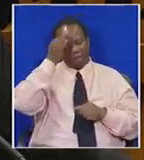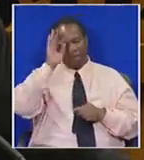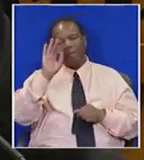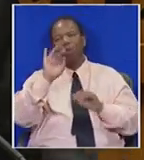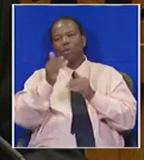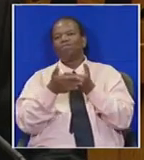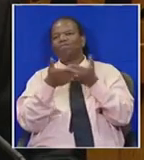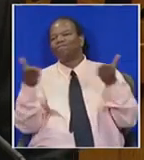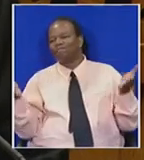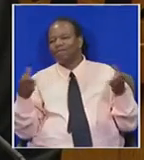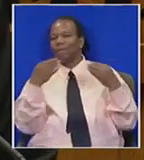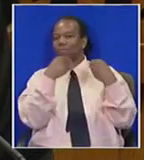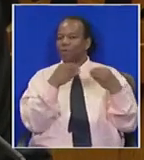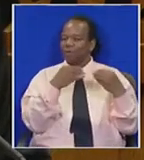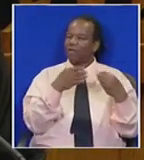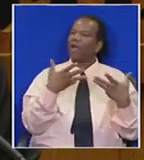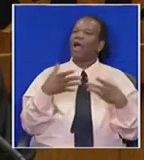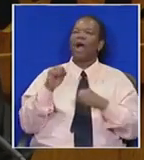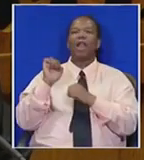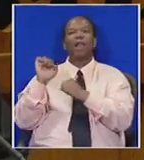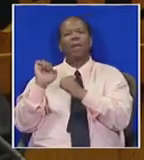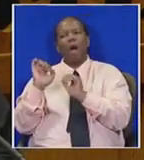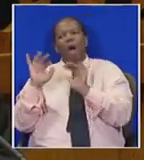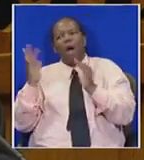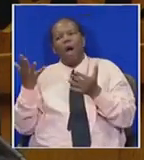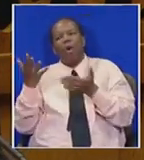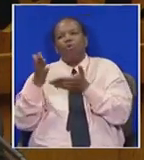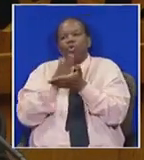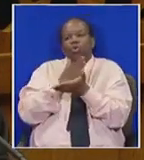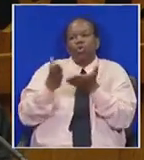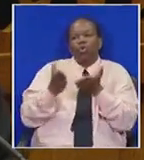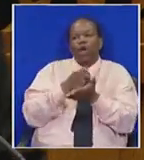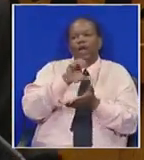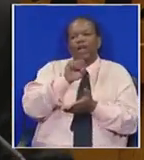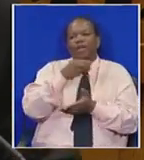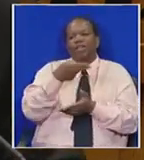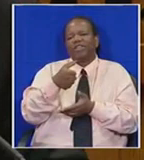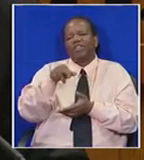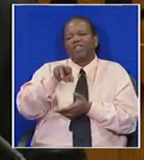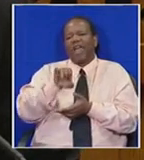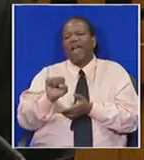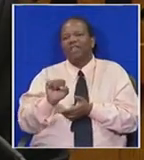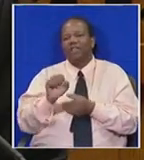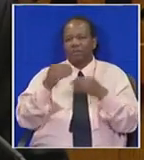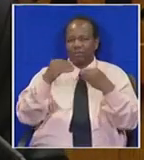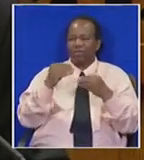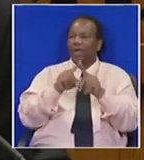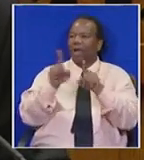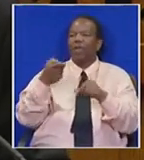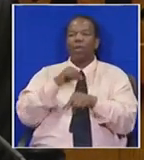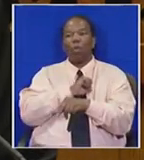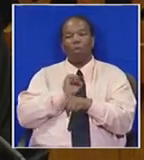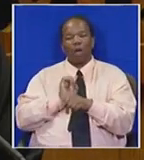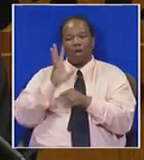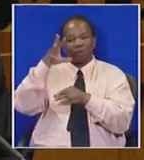and labor on measures to promote greater worker ownership of shares in enterprises and inclusion of workers on the